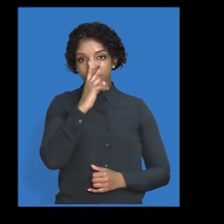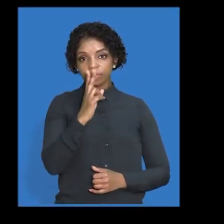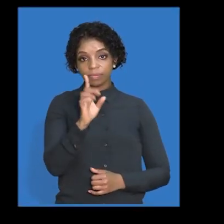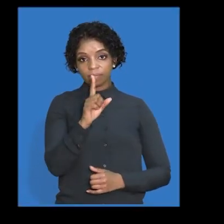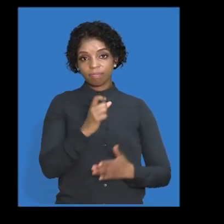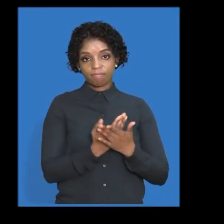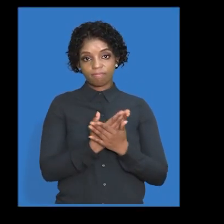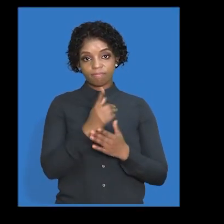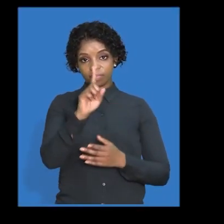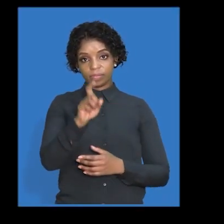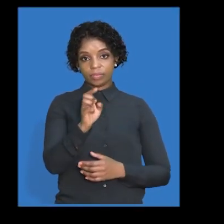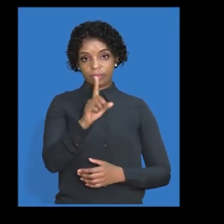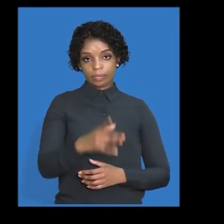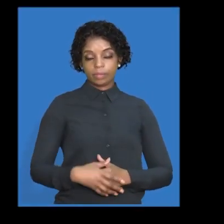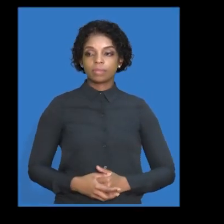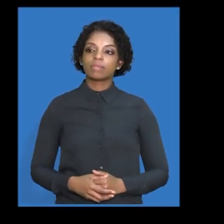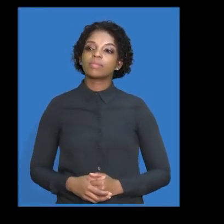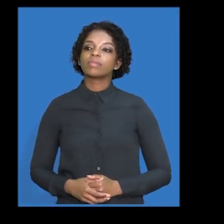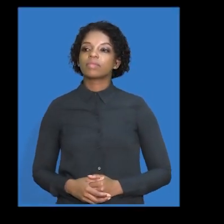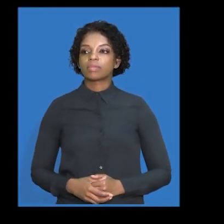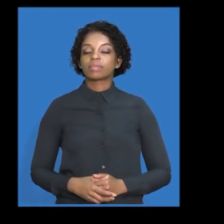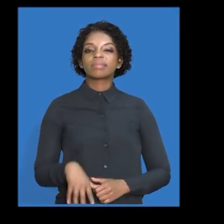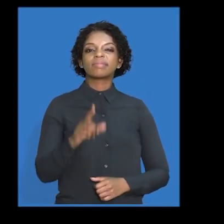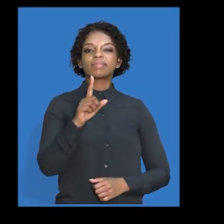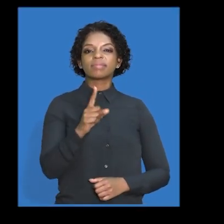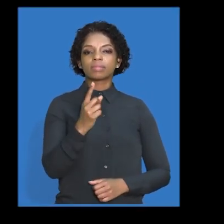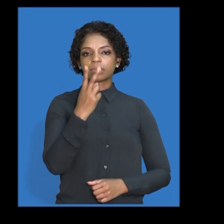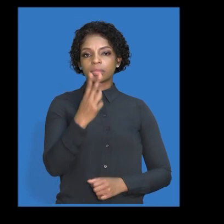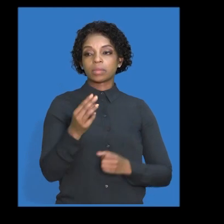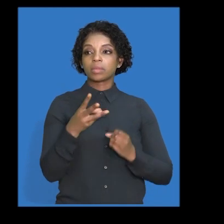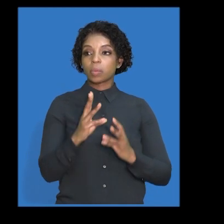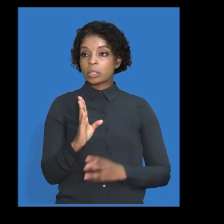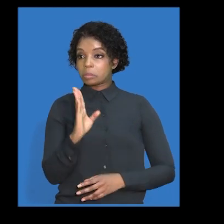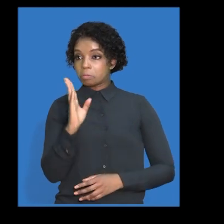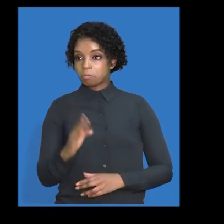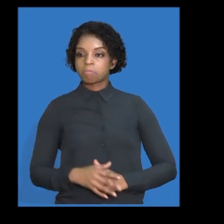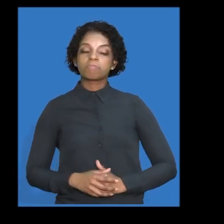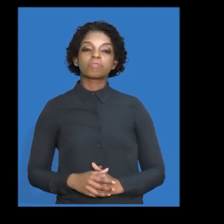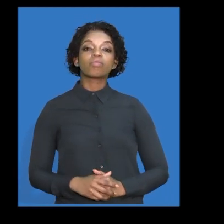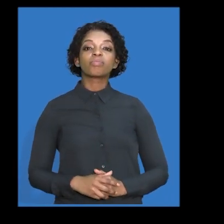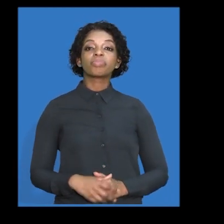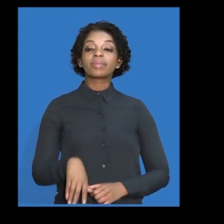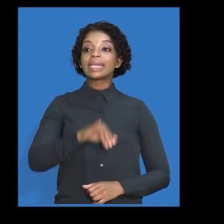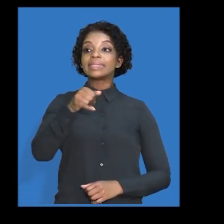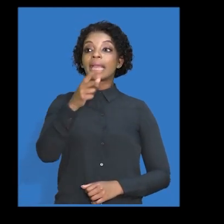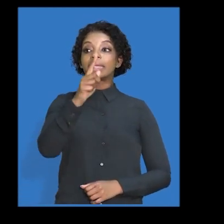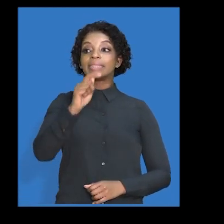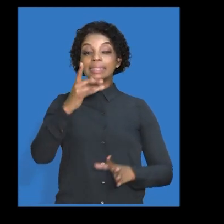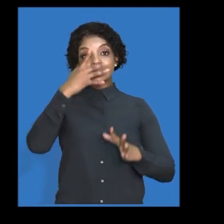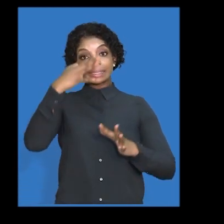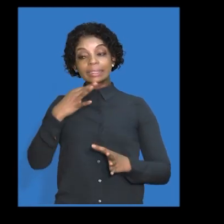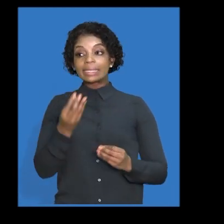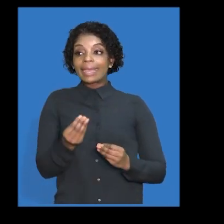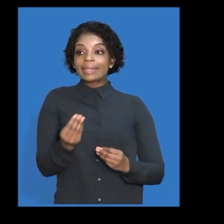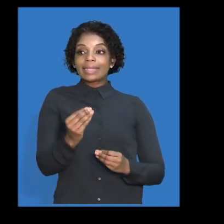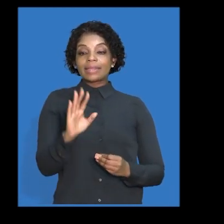So we've got quote 2 ways. So the first one is June Traders decided to invest their surplus profit in corporate